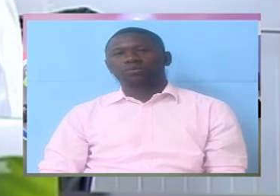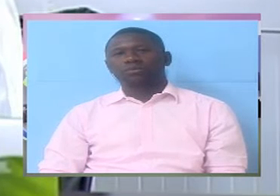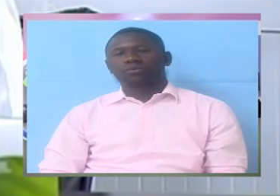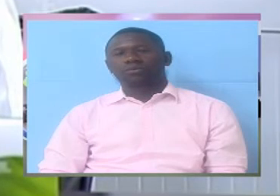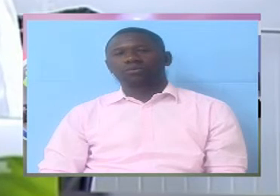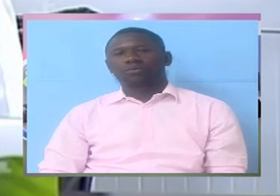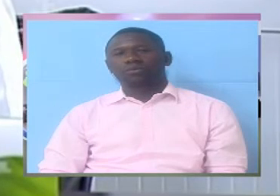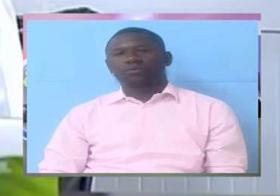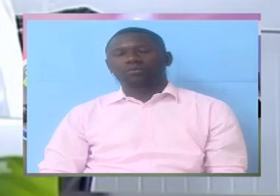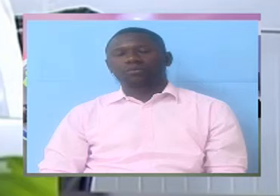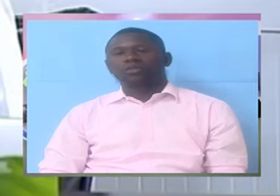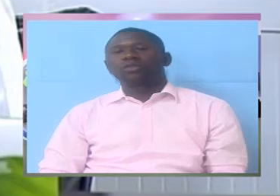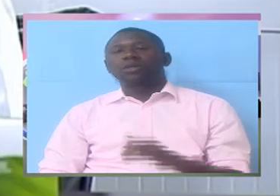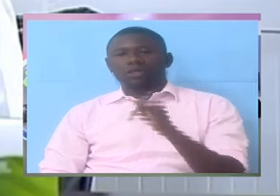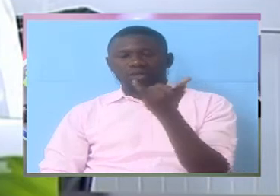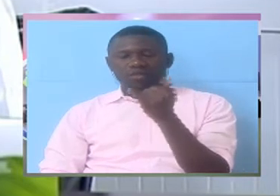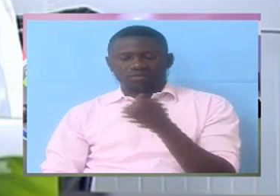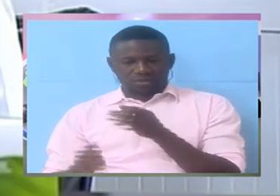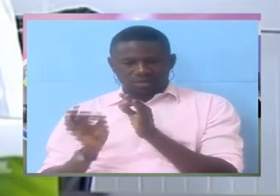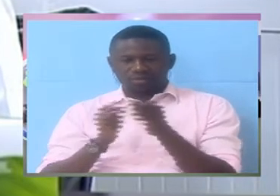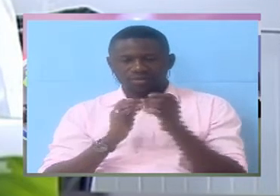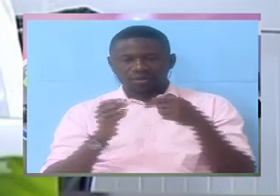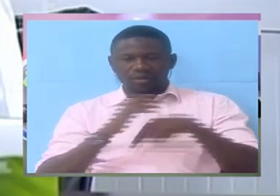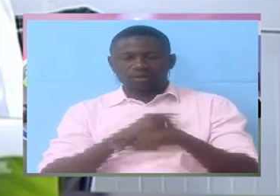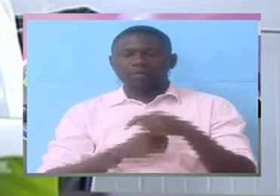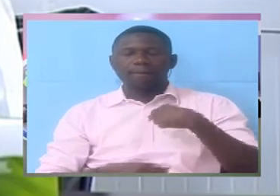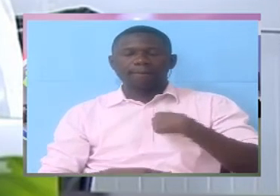Yes, I mentioned it in my statement.